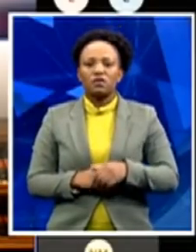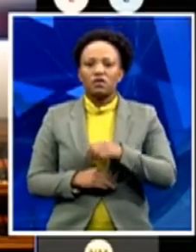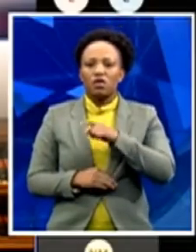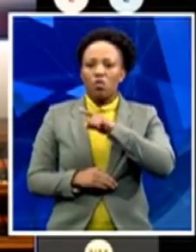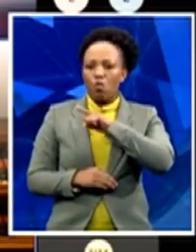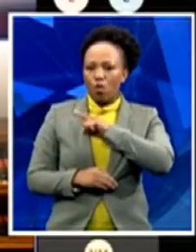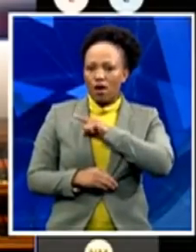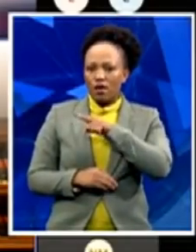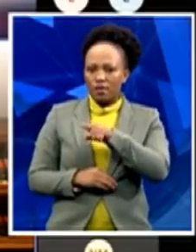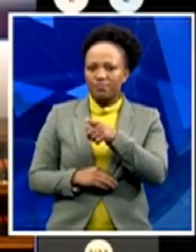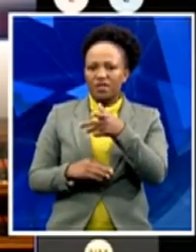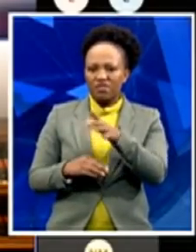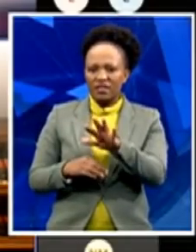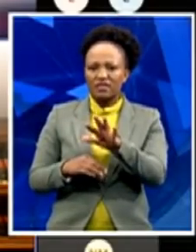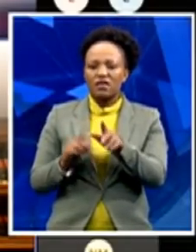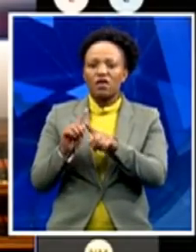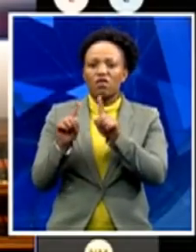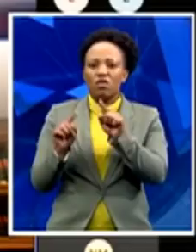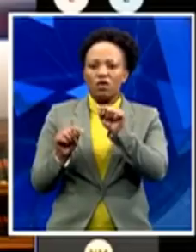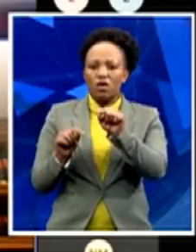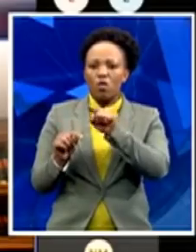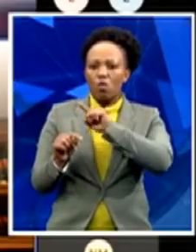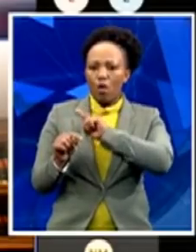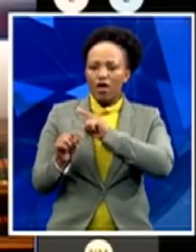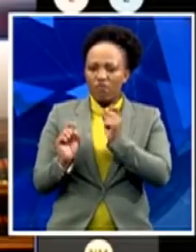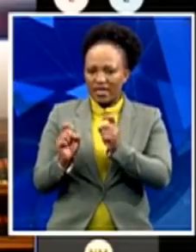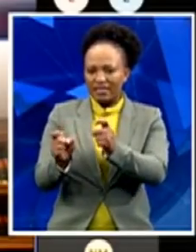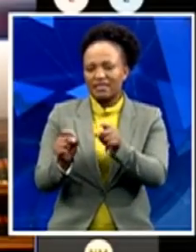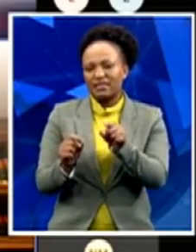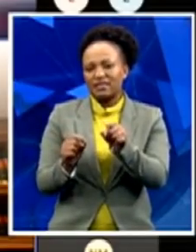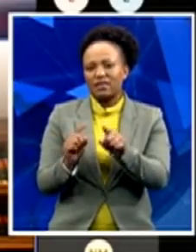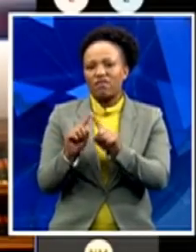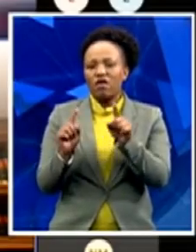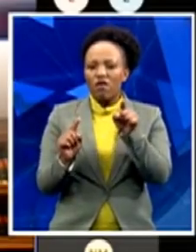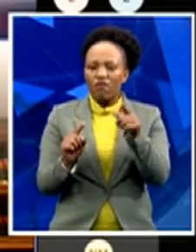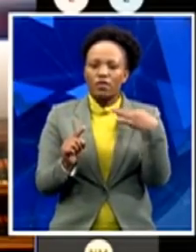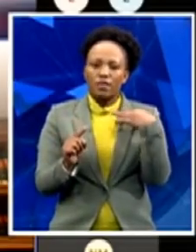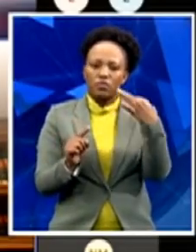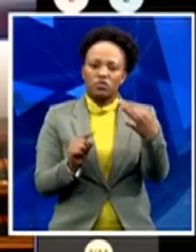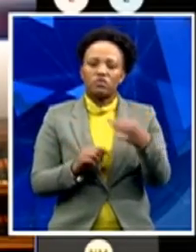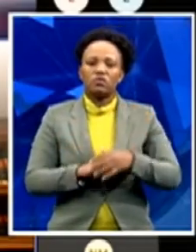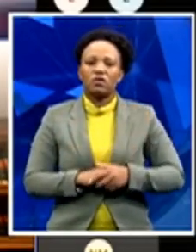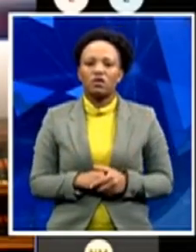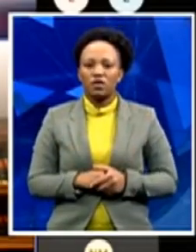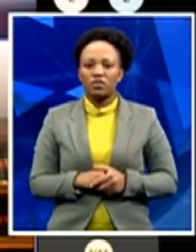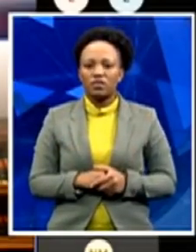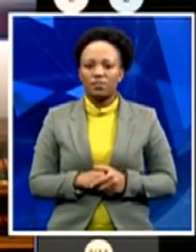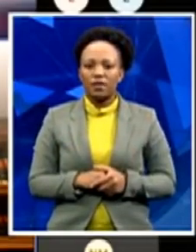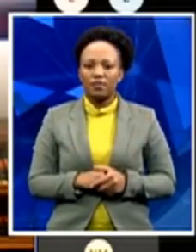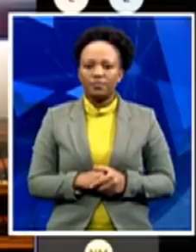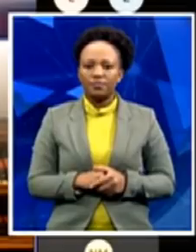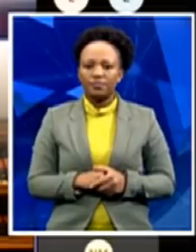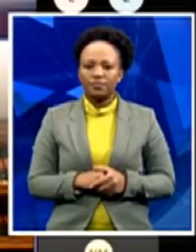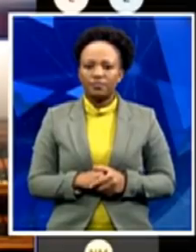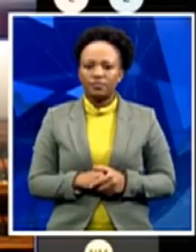respect of the urgency of this application, and intend to make an appropriate order in that